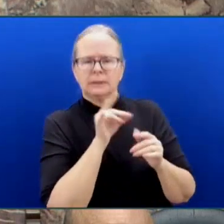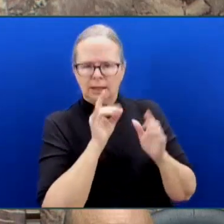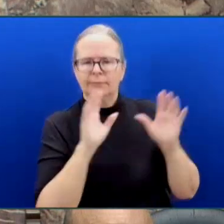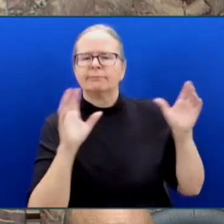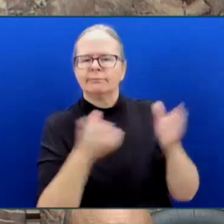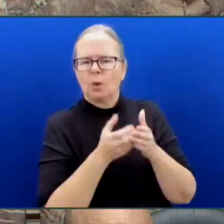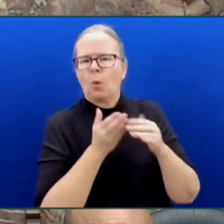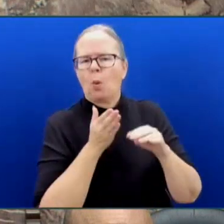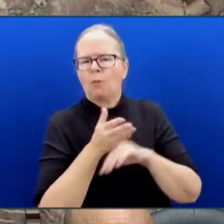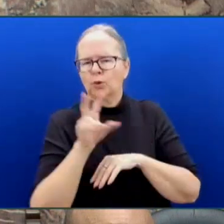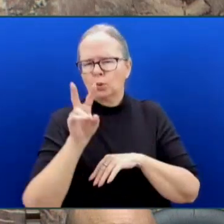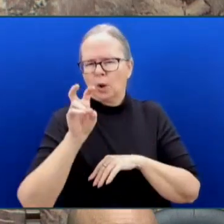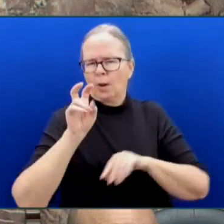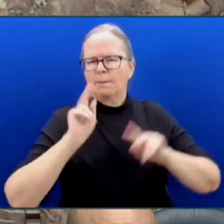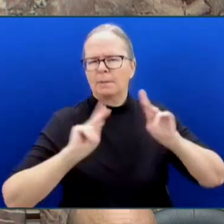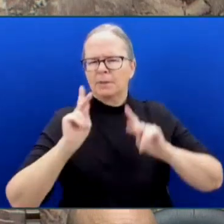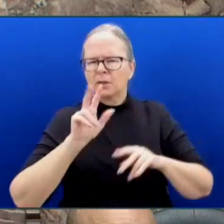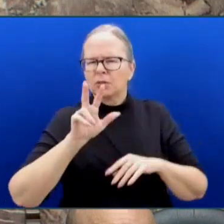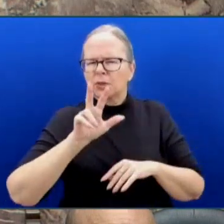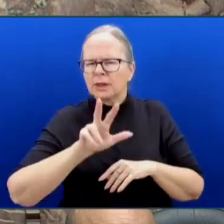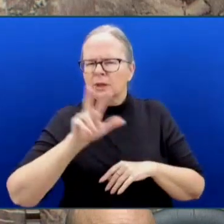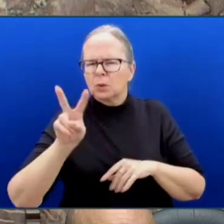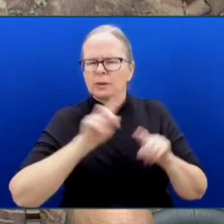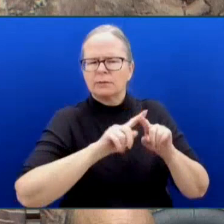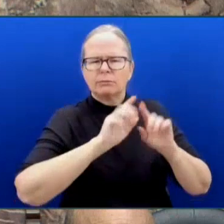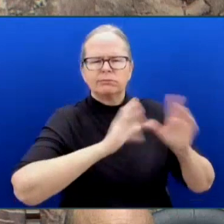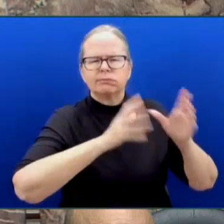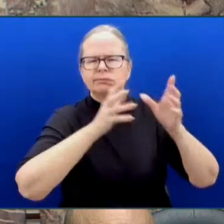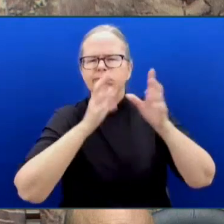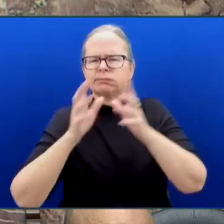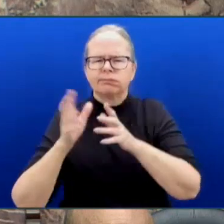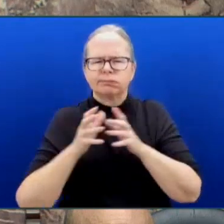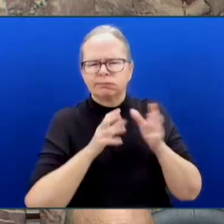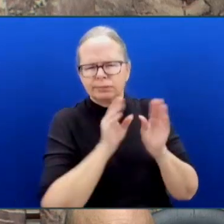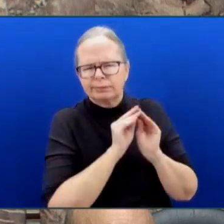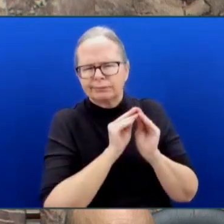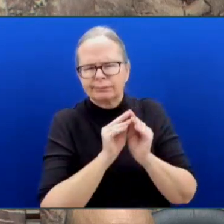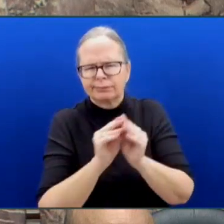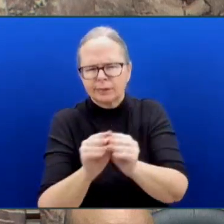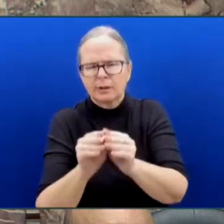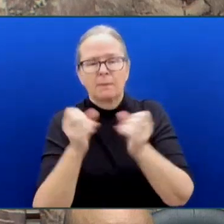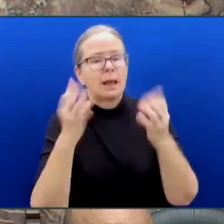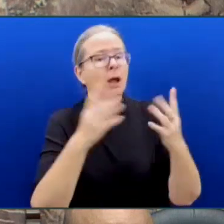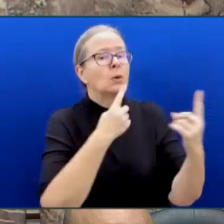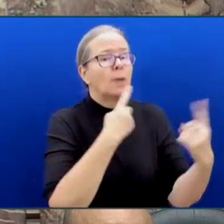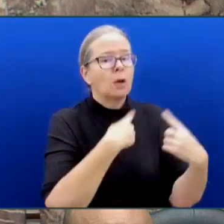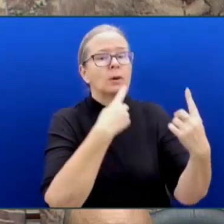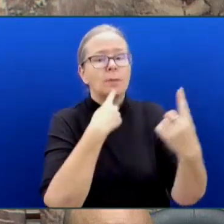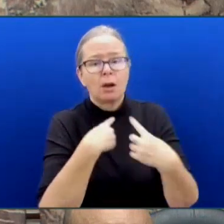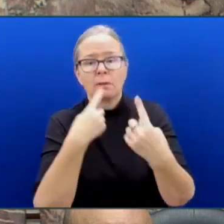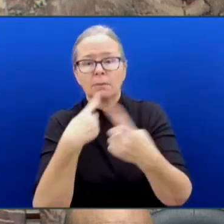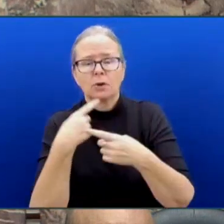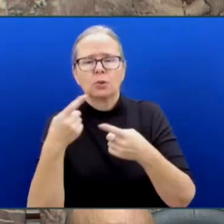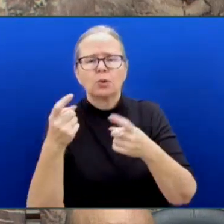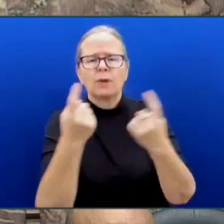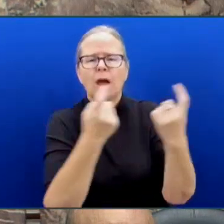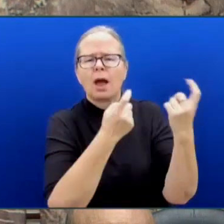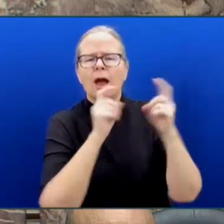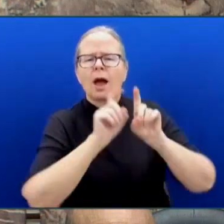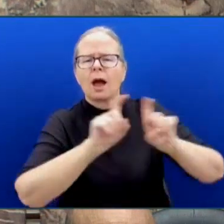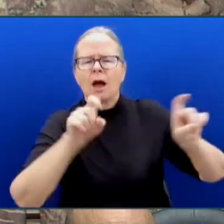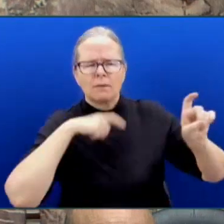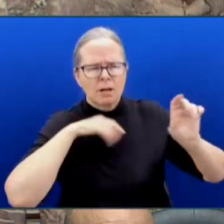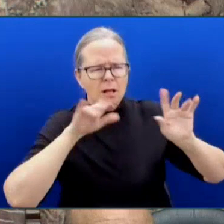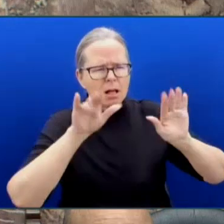survey responses. And we should expect a response and information about that early in the new year from the Ministry of Children and Families. So the